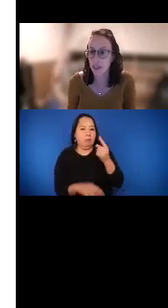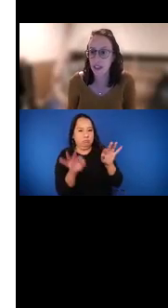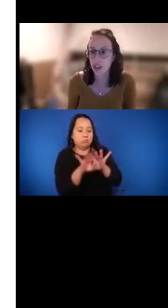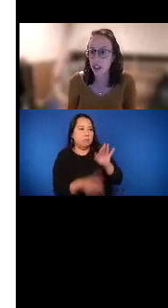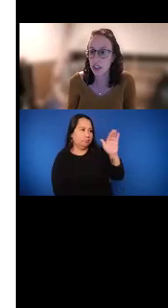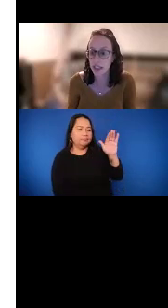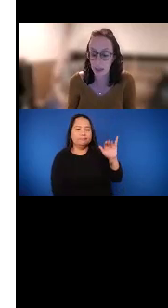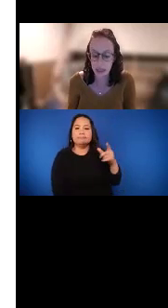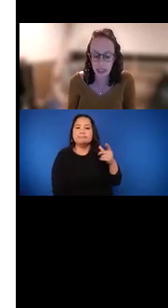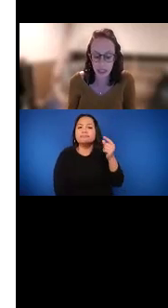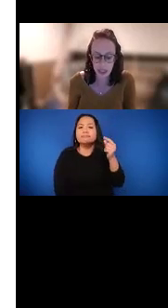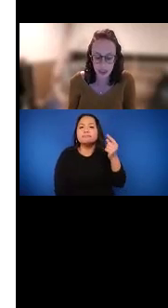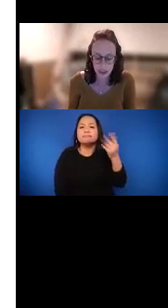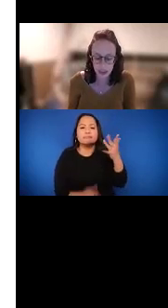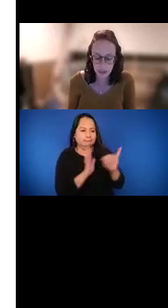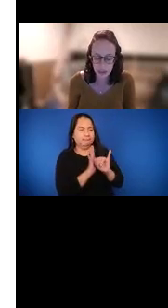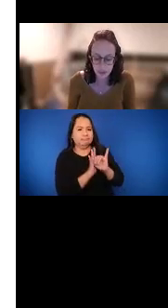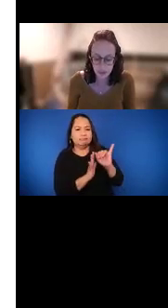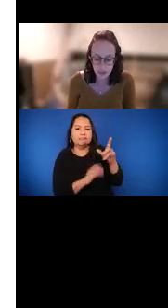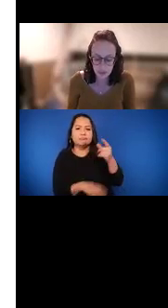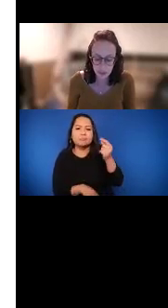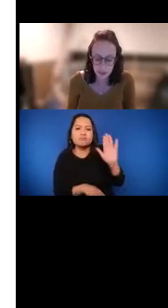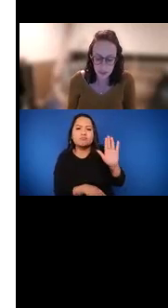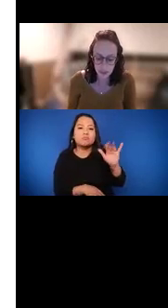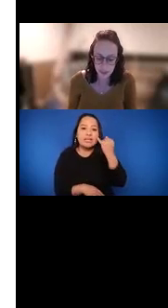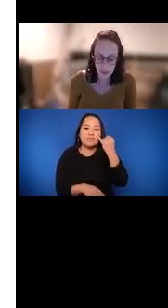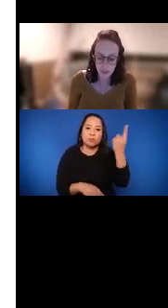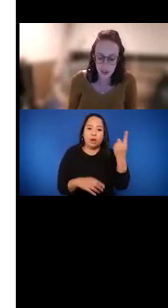an insurance company.